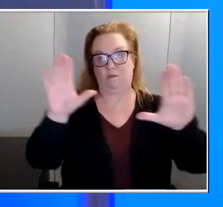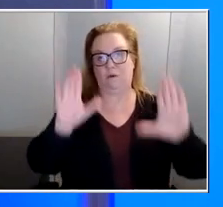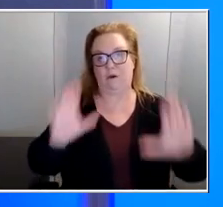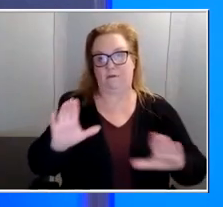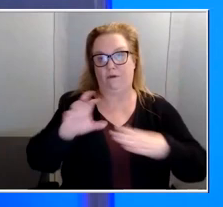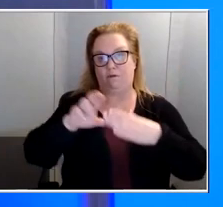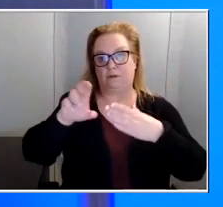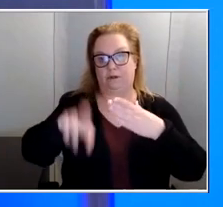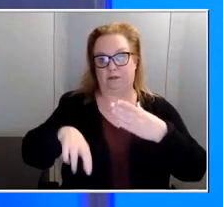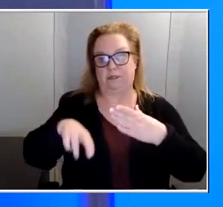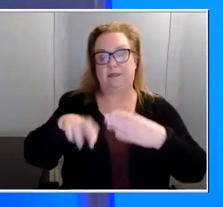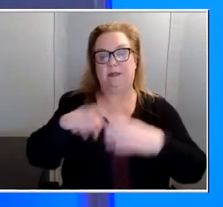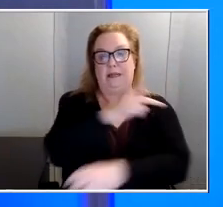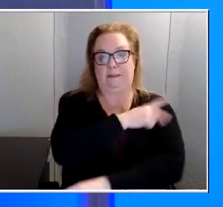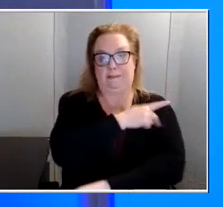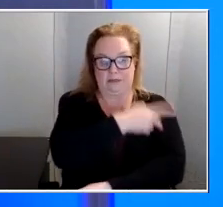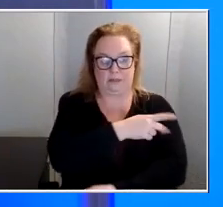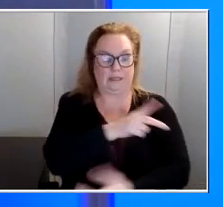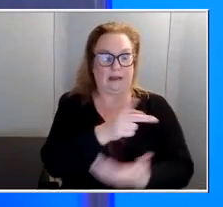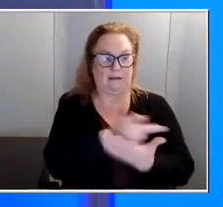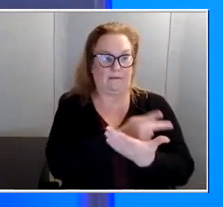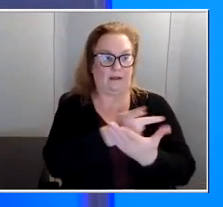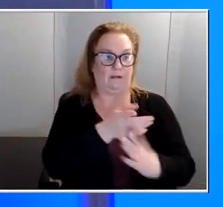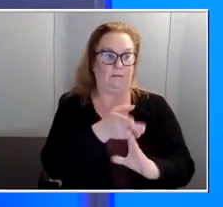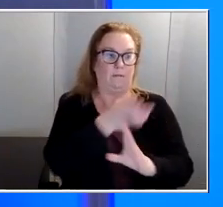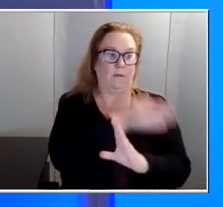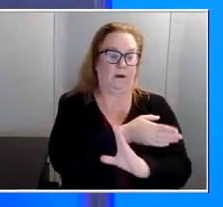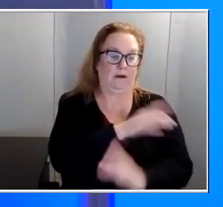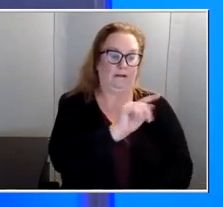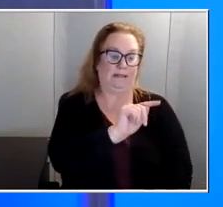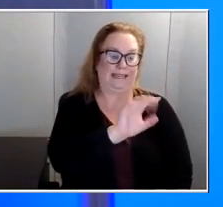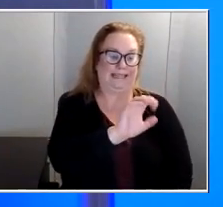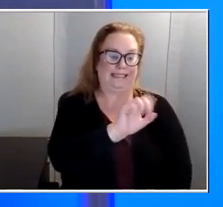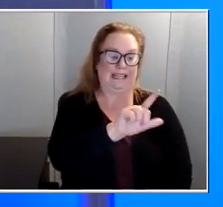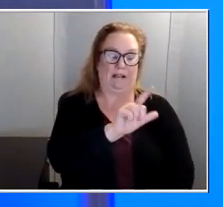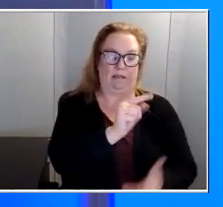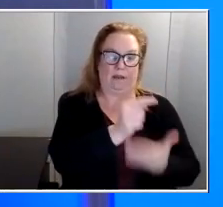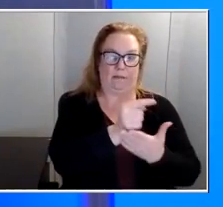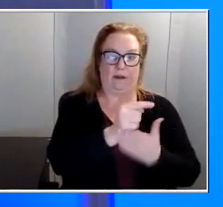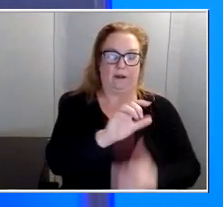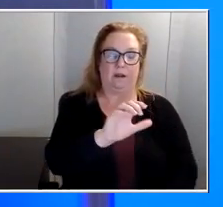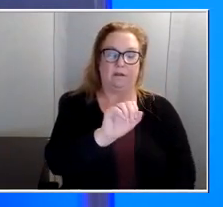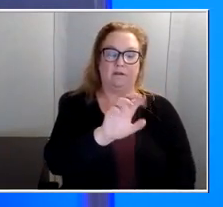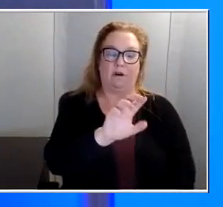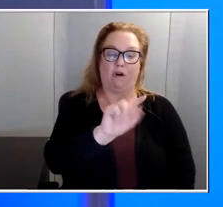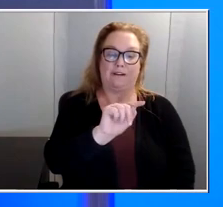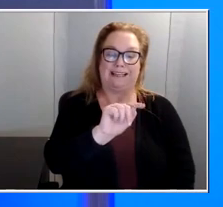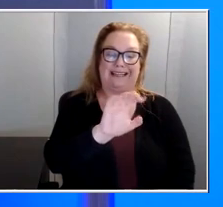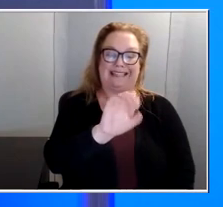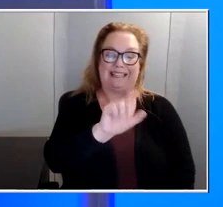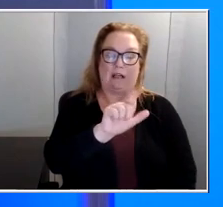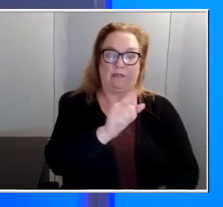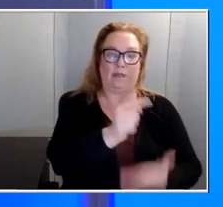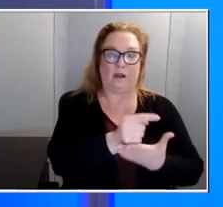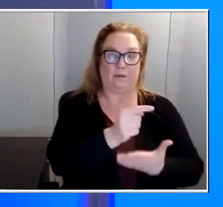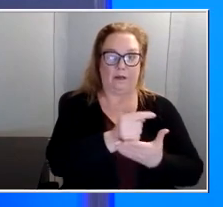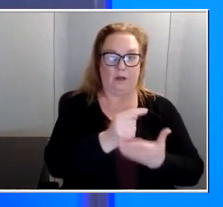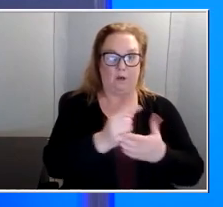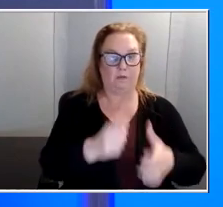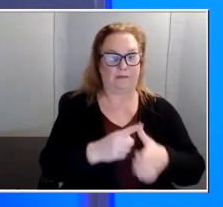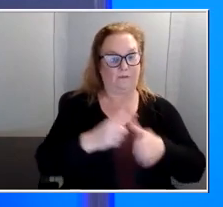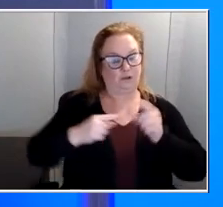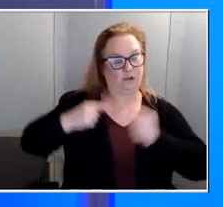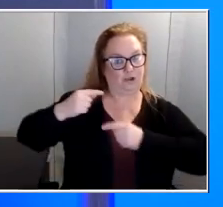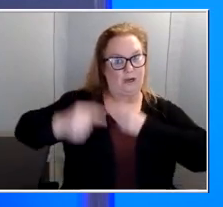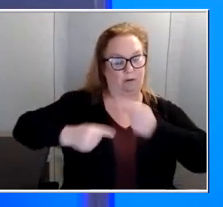including in patients who have failed prior CAR T cell therapy. Now, the CAR T cell therapy that she received was the first generation.